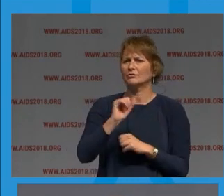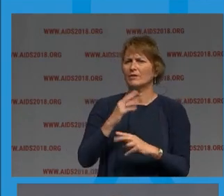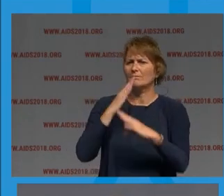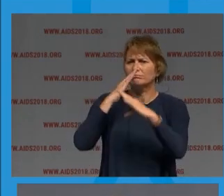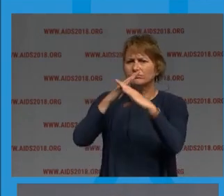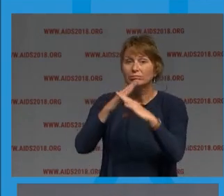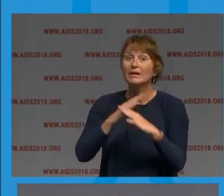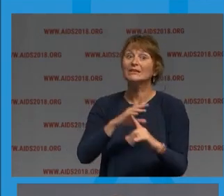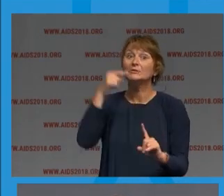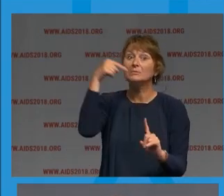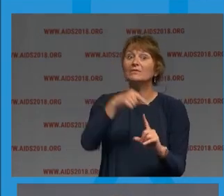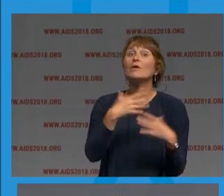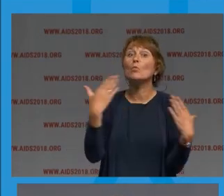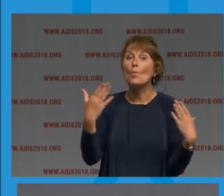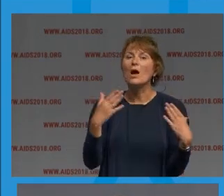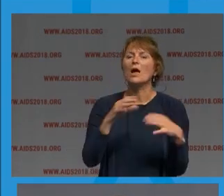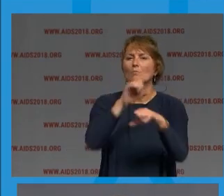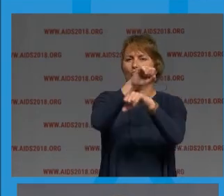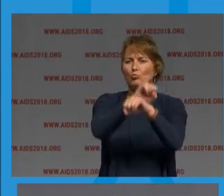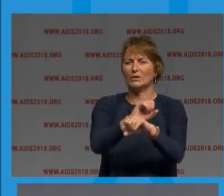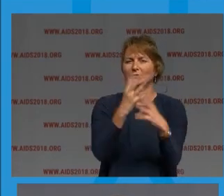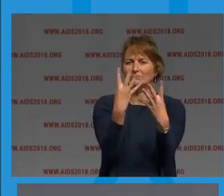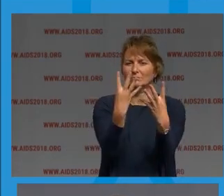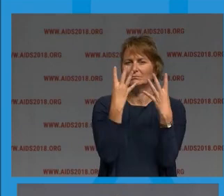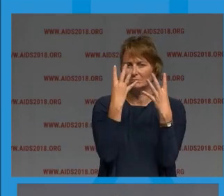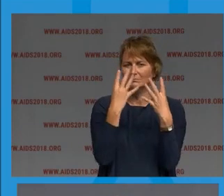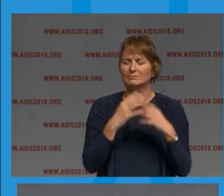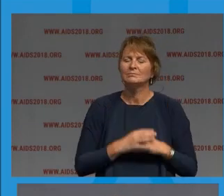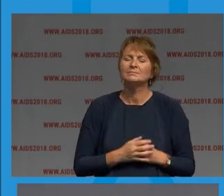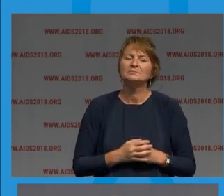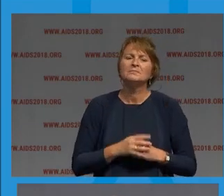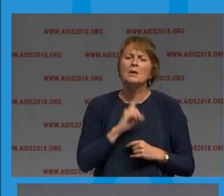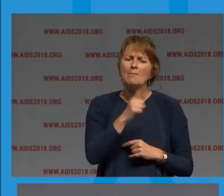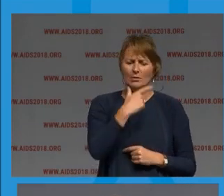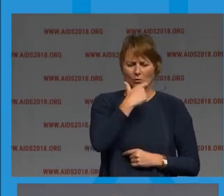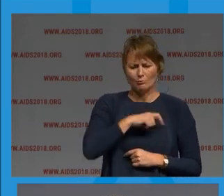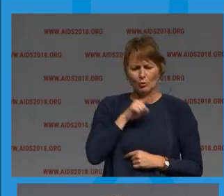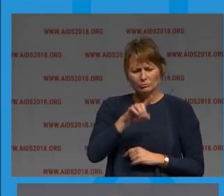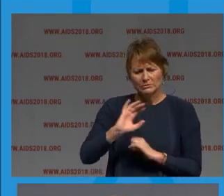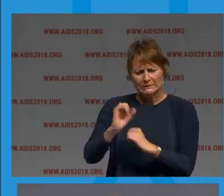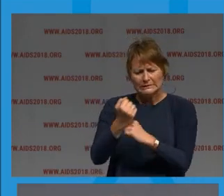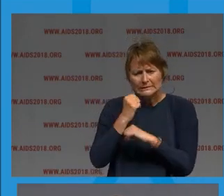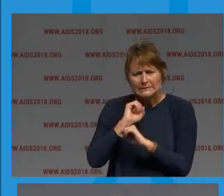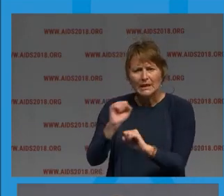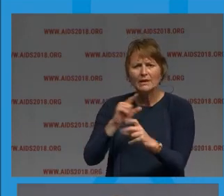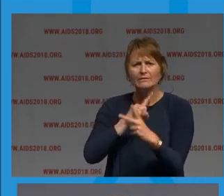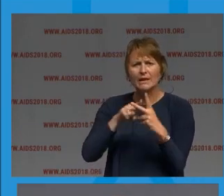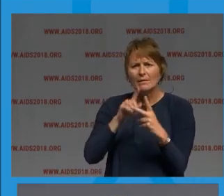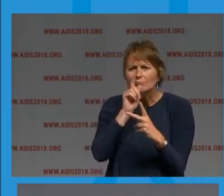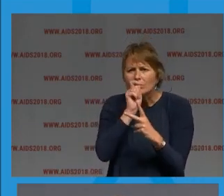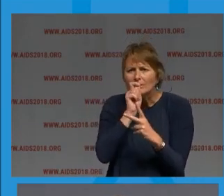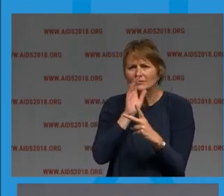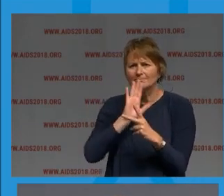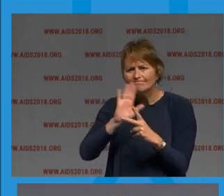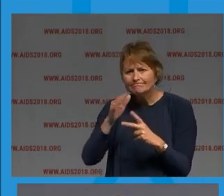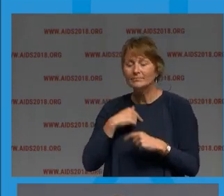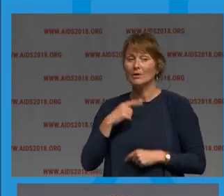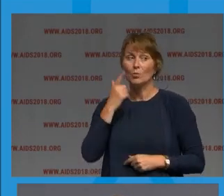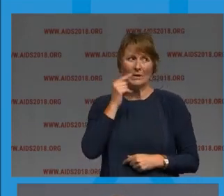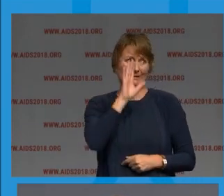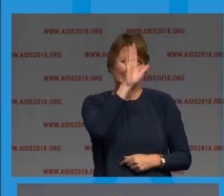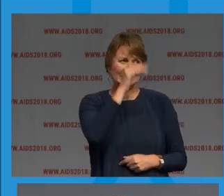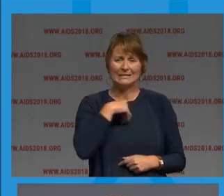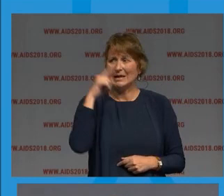in prisons. Develop mechanisms that guarantee personal safety and privacy that allows women to report incidents